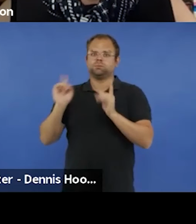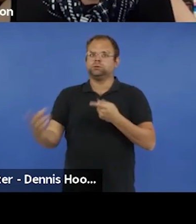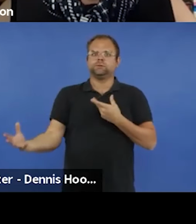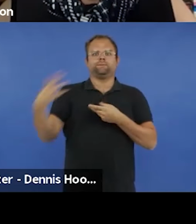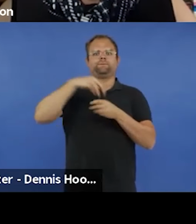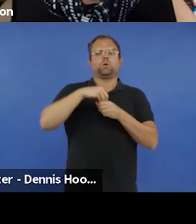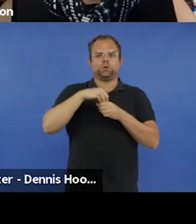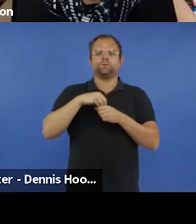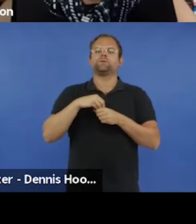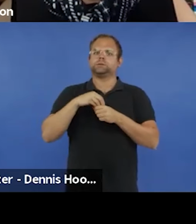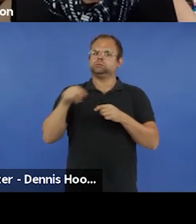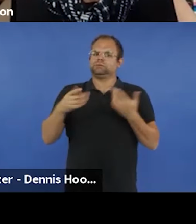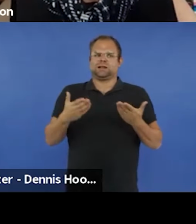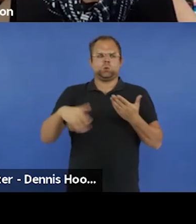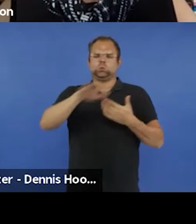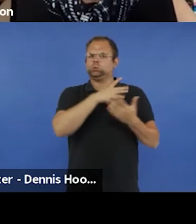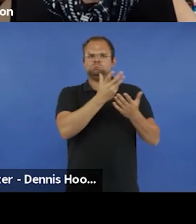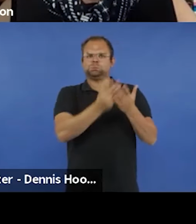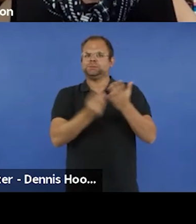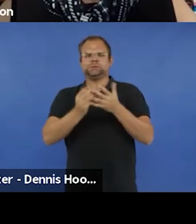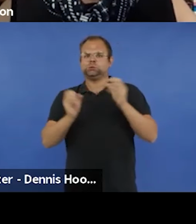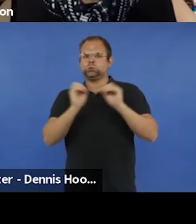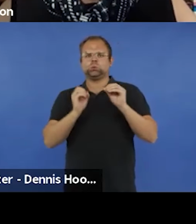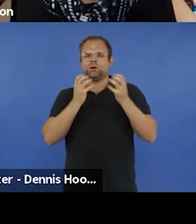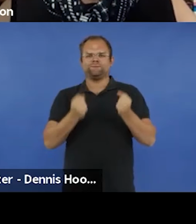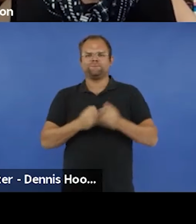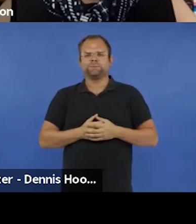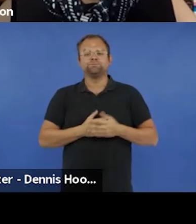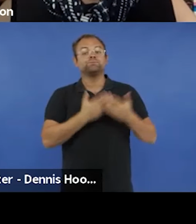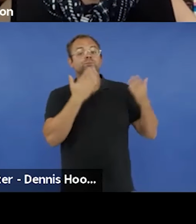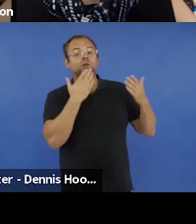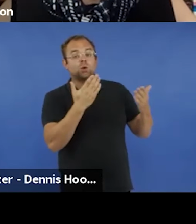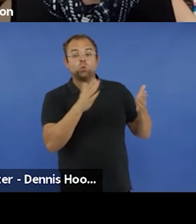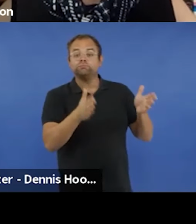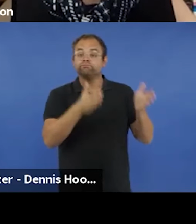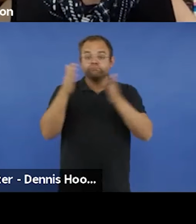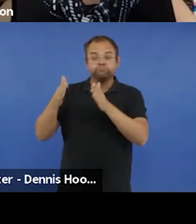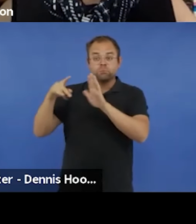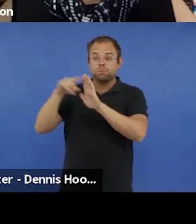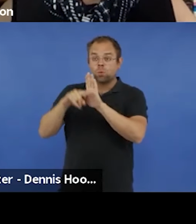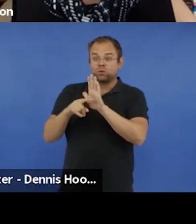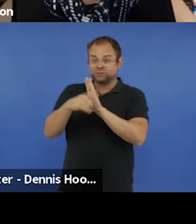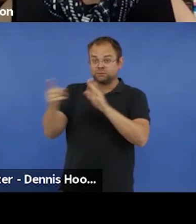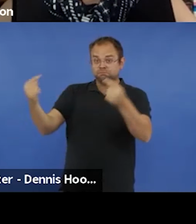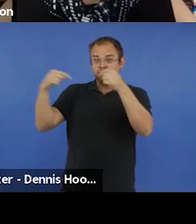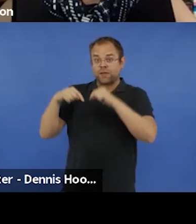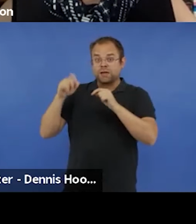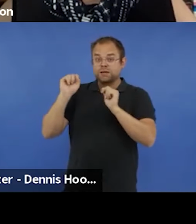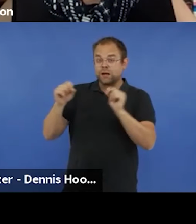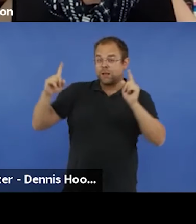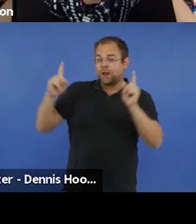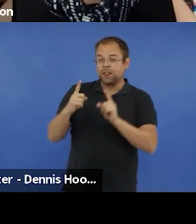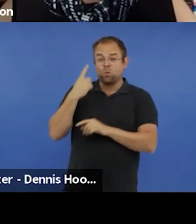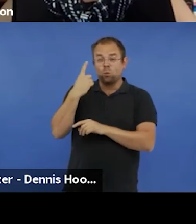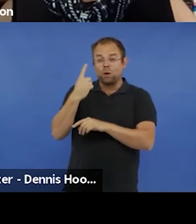of your discussion? I popped in on 2 different occasions, quite rich. Could we just get a 1 minute overview of the highlights of the best